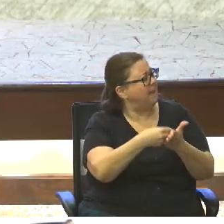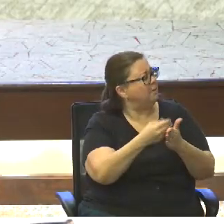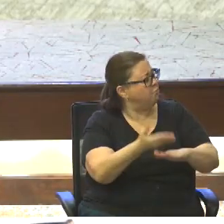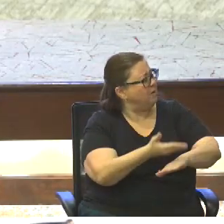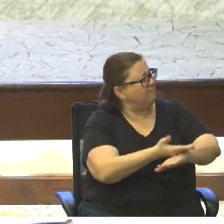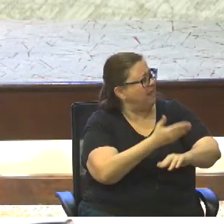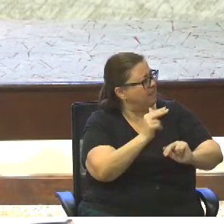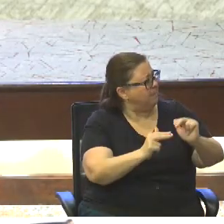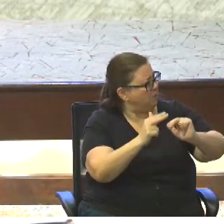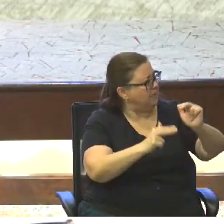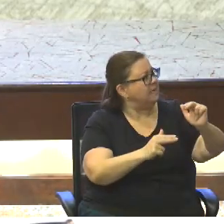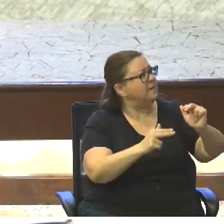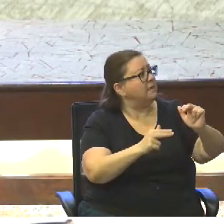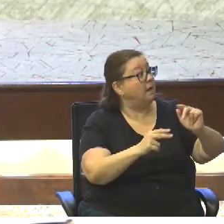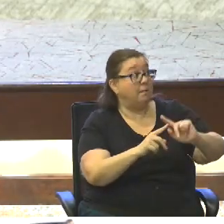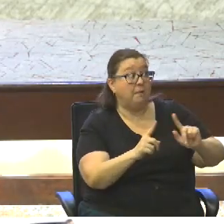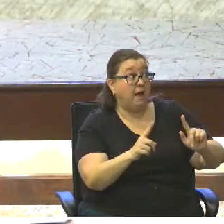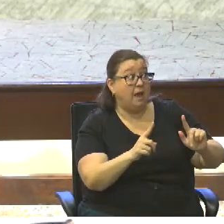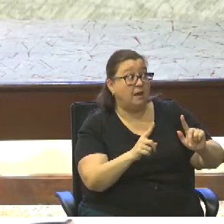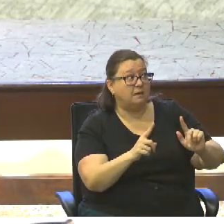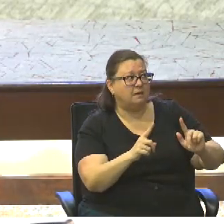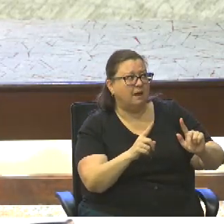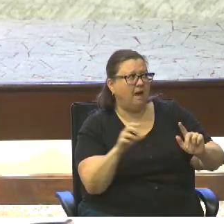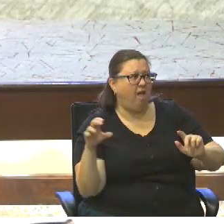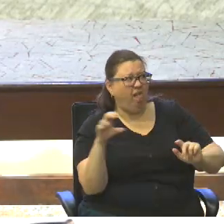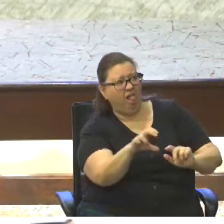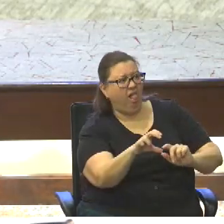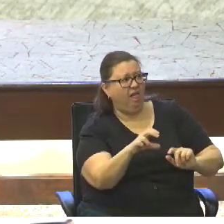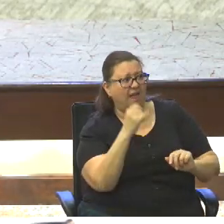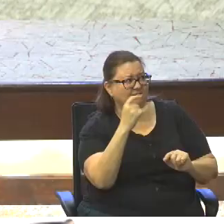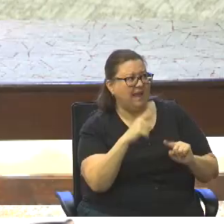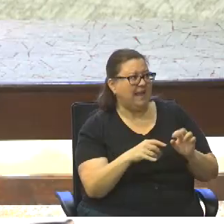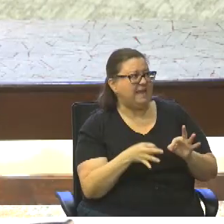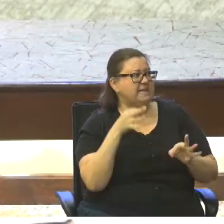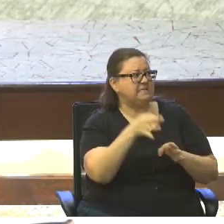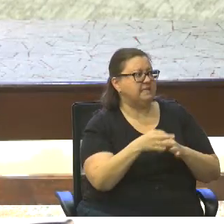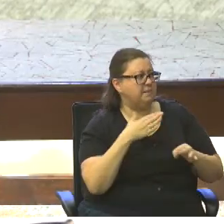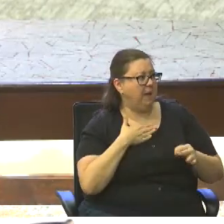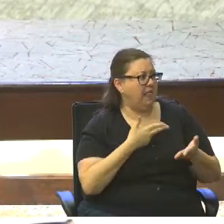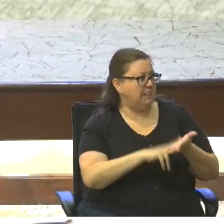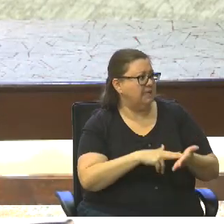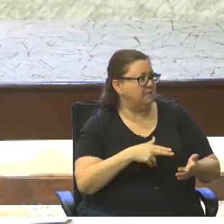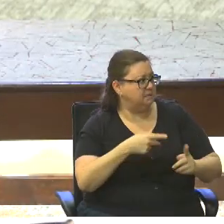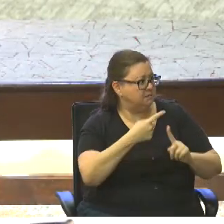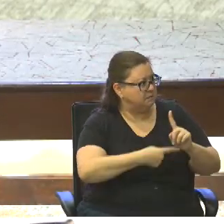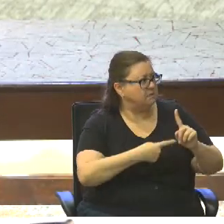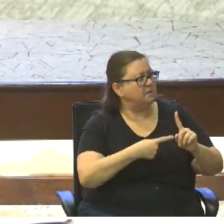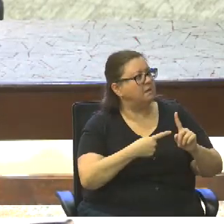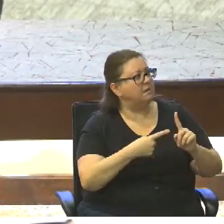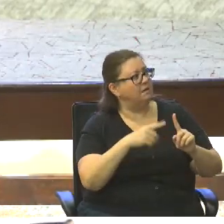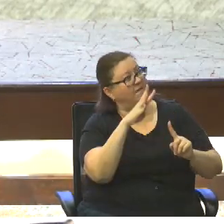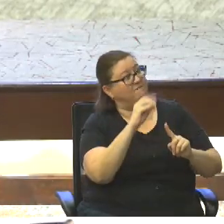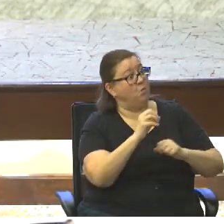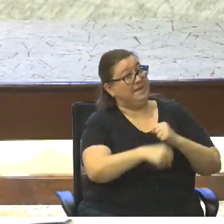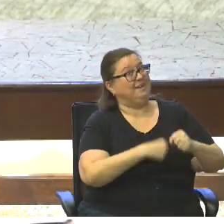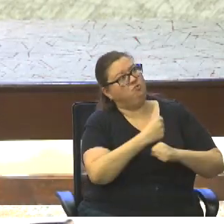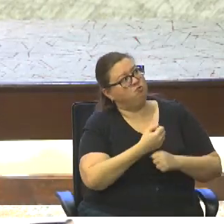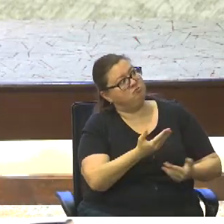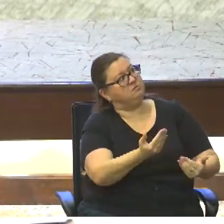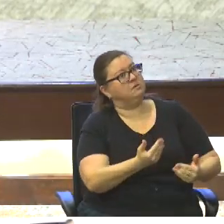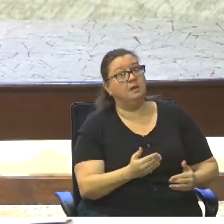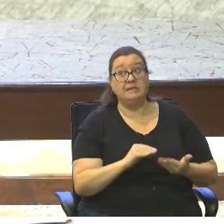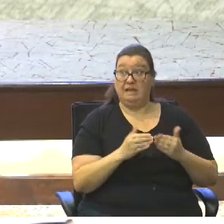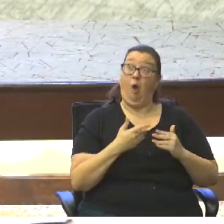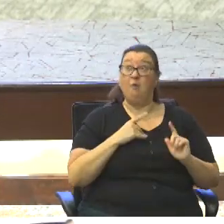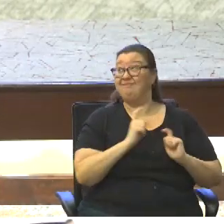it because it's due, but I'm not going to put that money in if I can't extend my lease out and get into the full 40 years. And the city